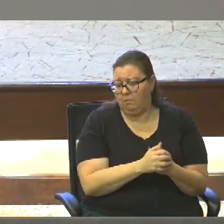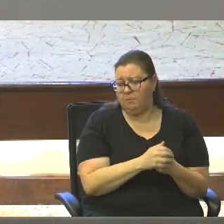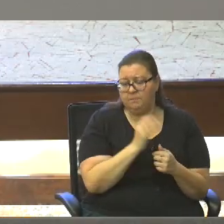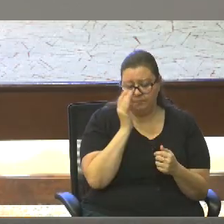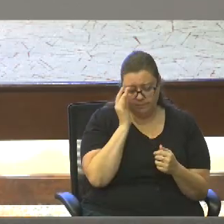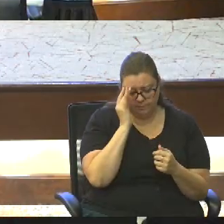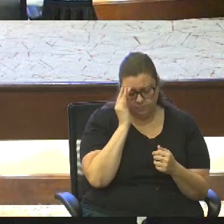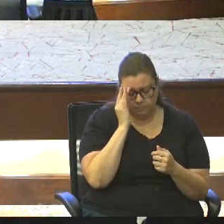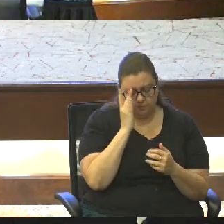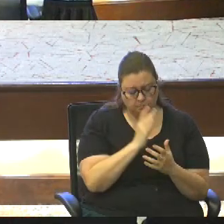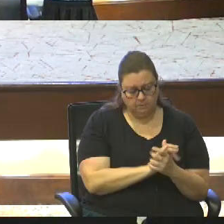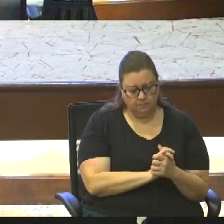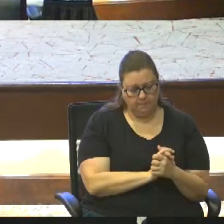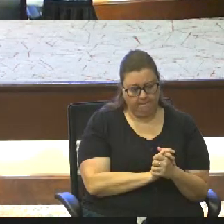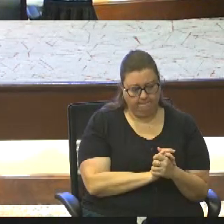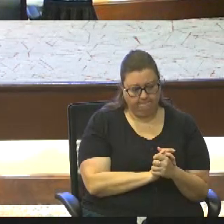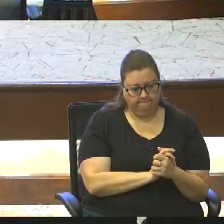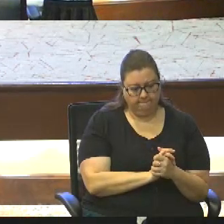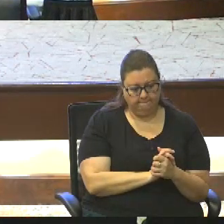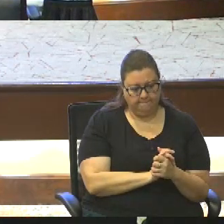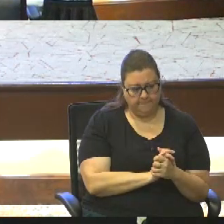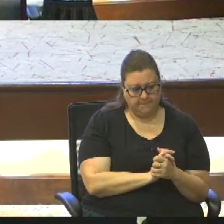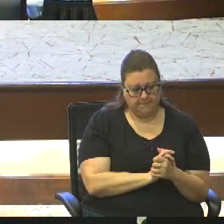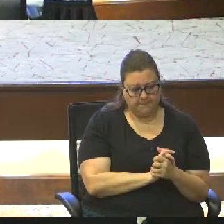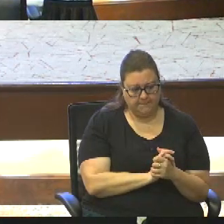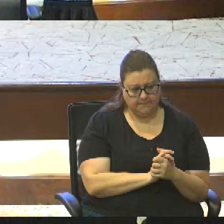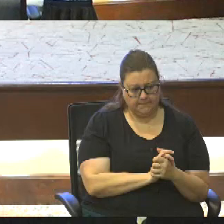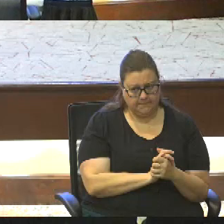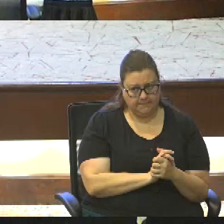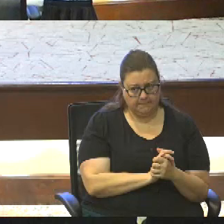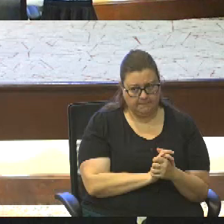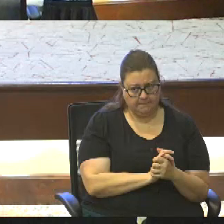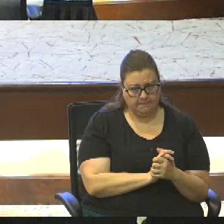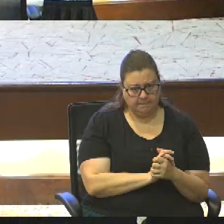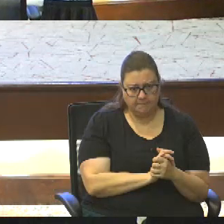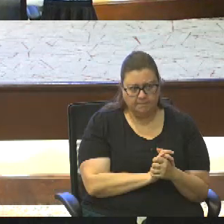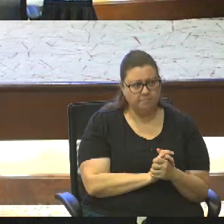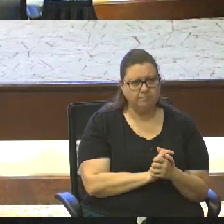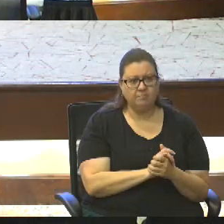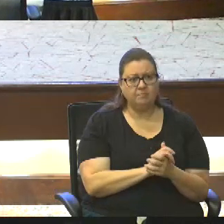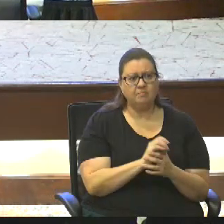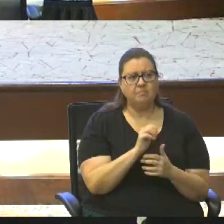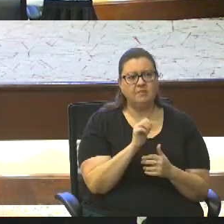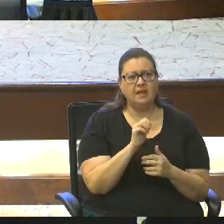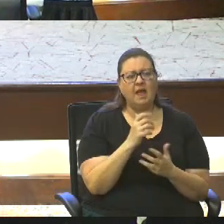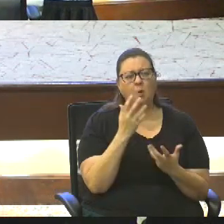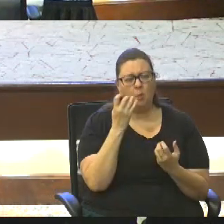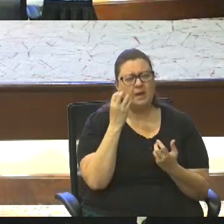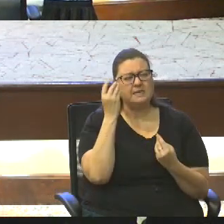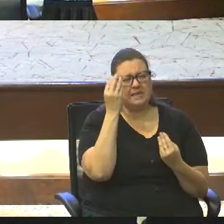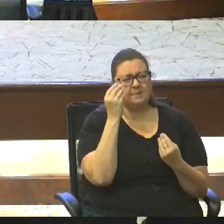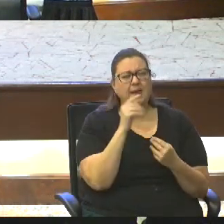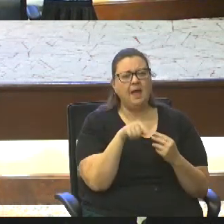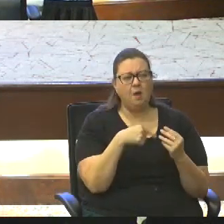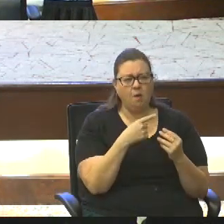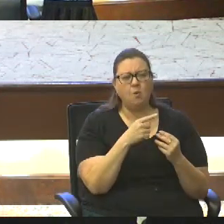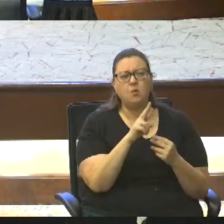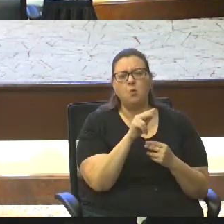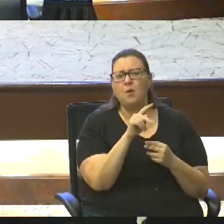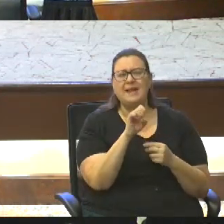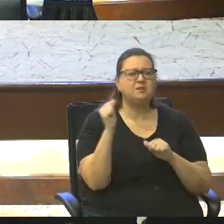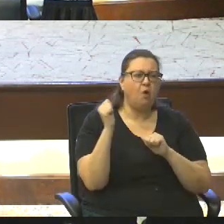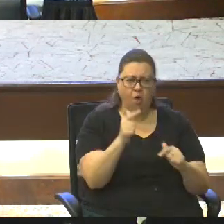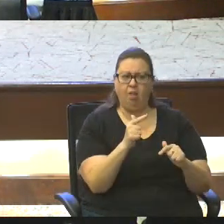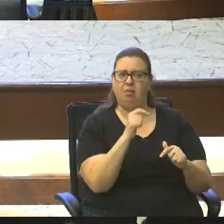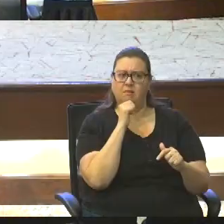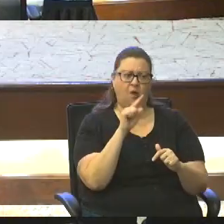I think I'd like to see just all the different rates, apron rates, lease rates, and parking rates. I know